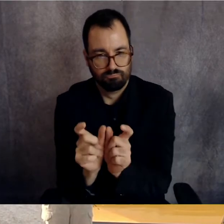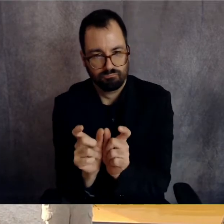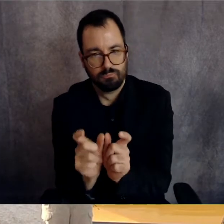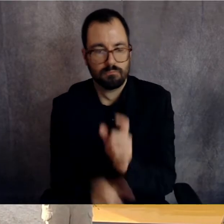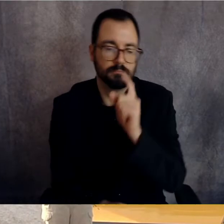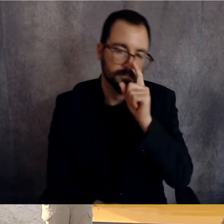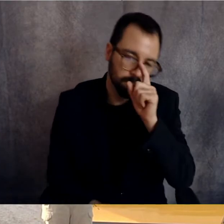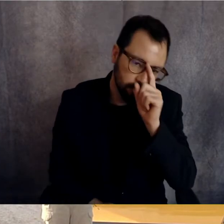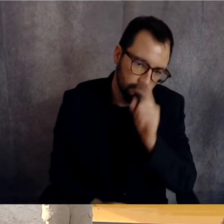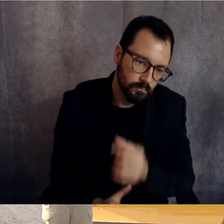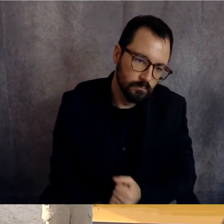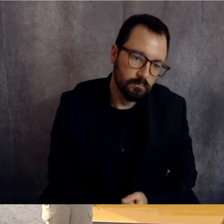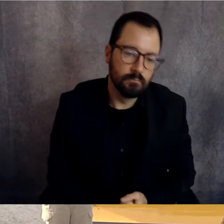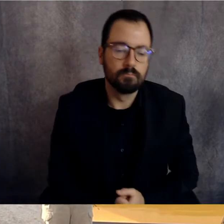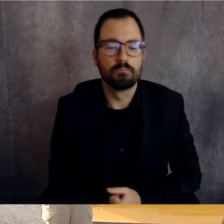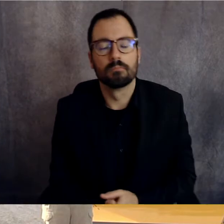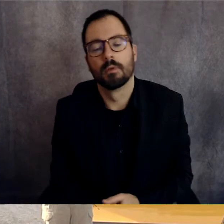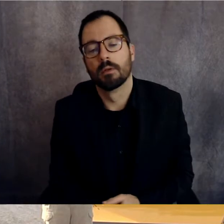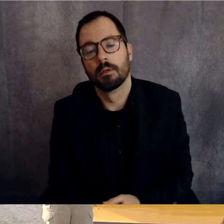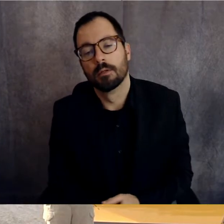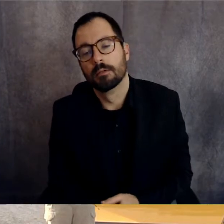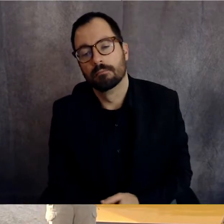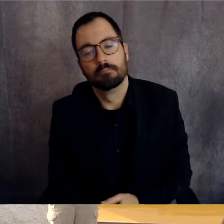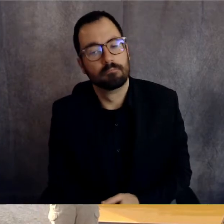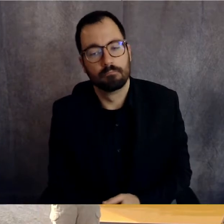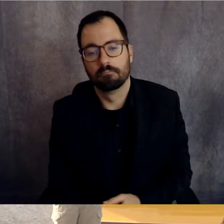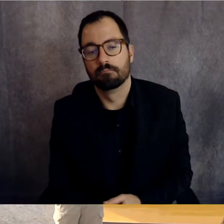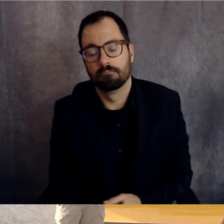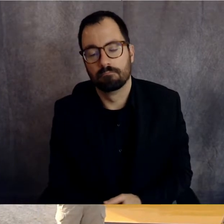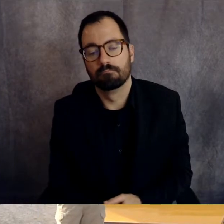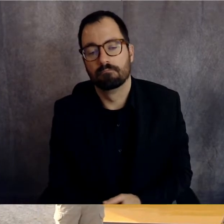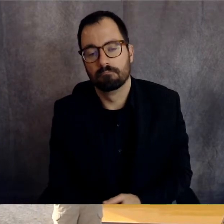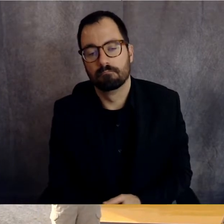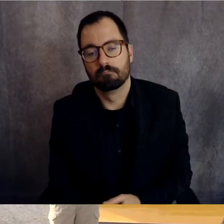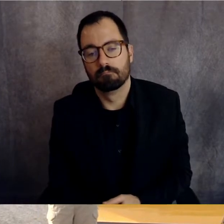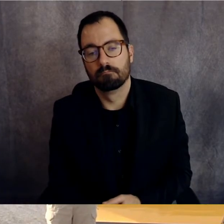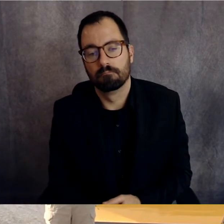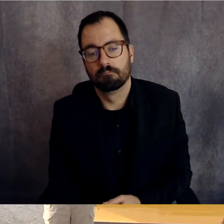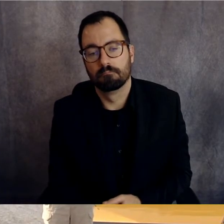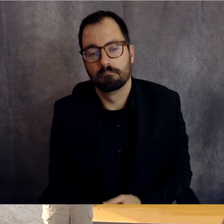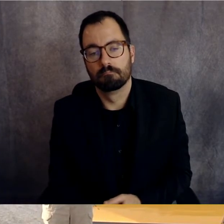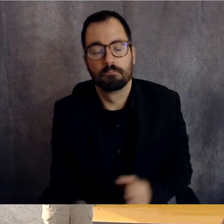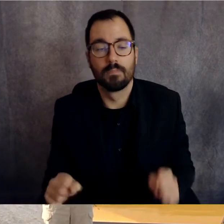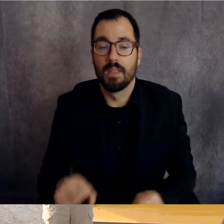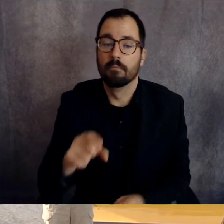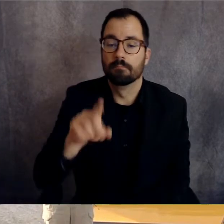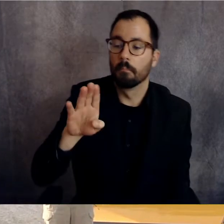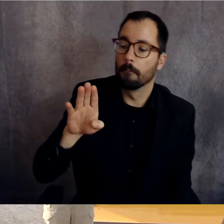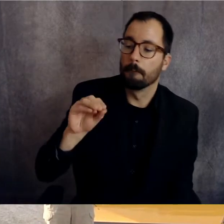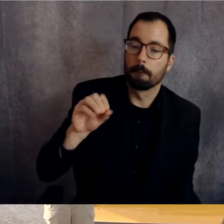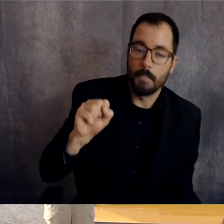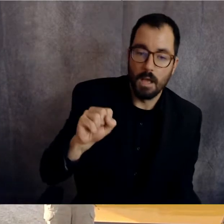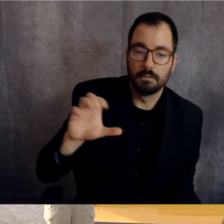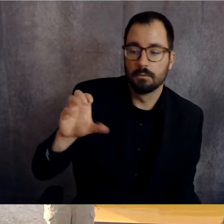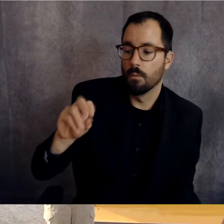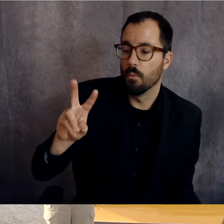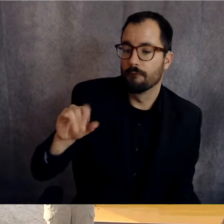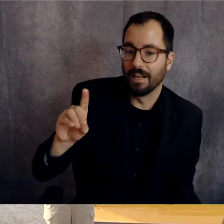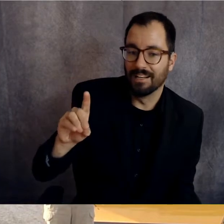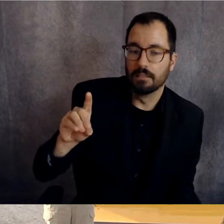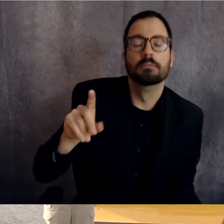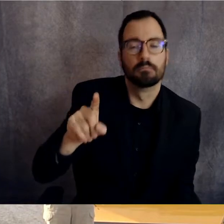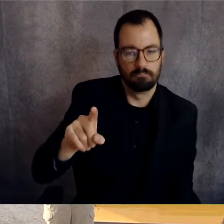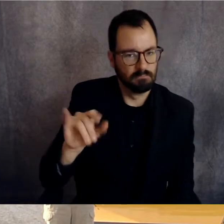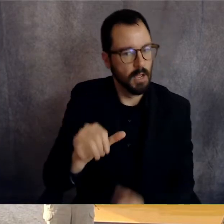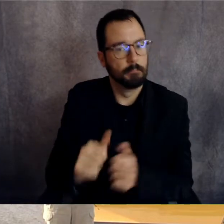is alerts. That's what we're doing as well. You text the word BOSS COVID to 888-777, and it'll give you